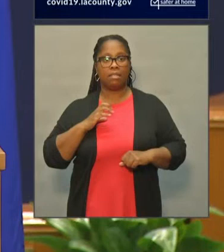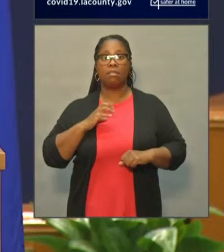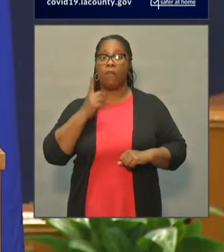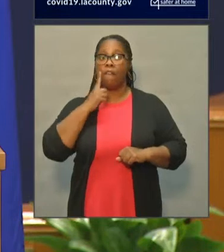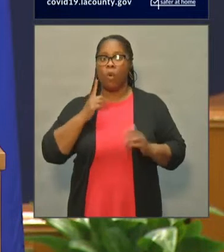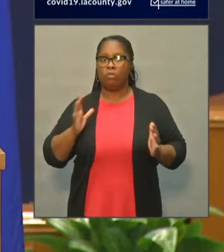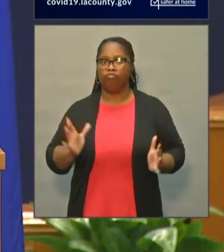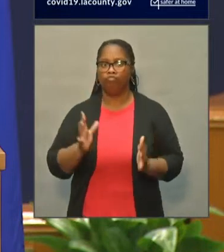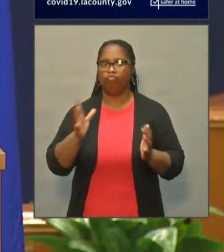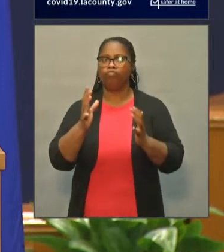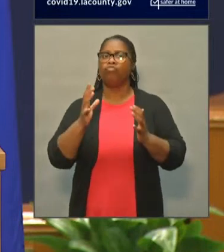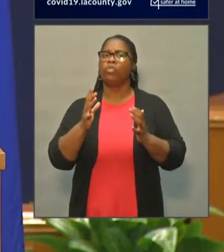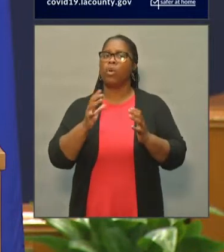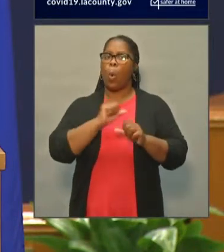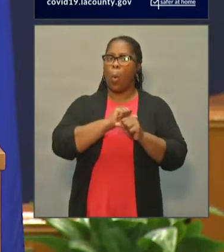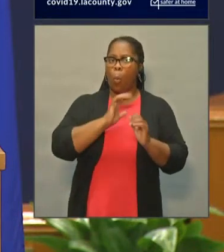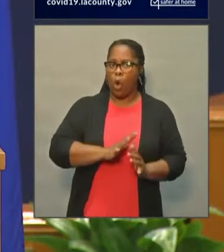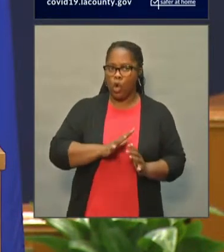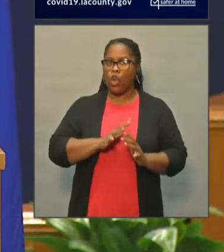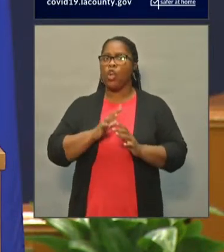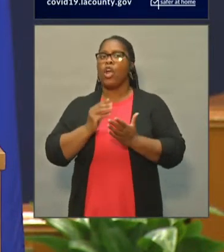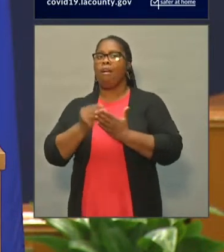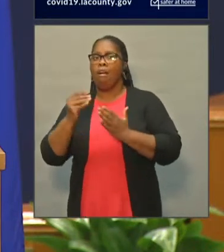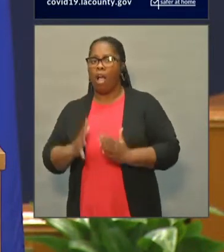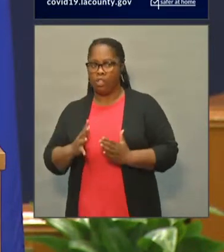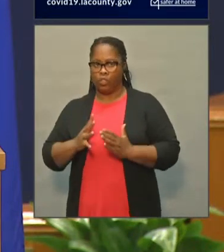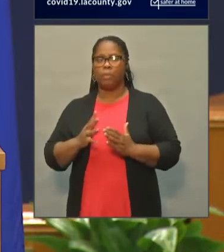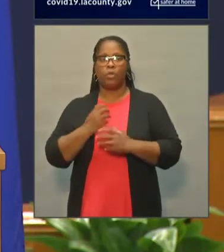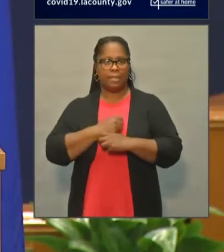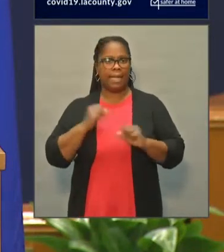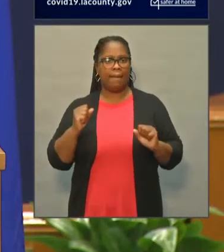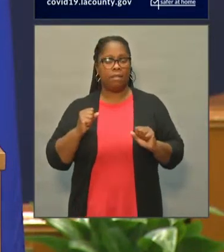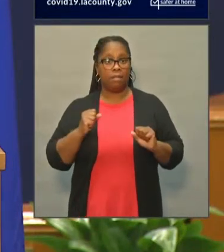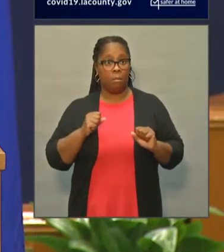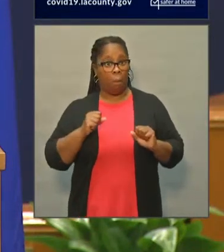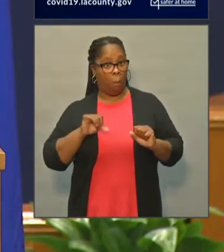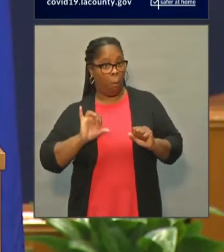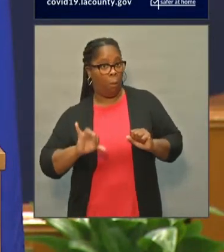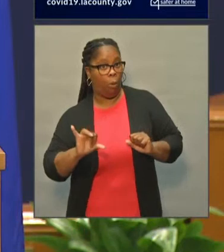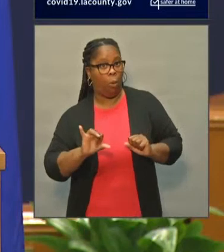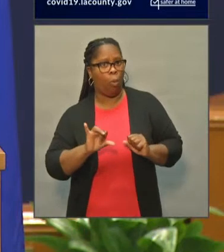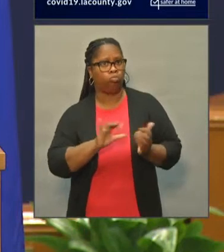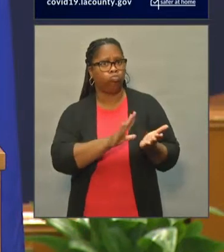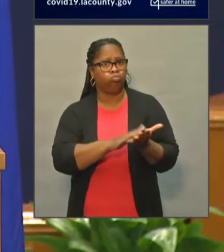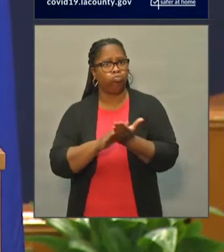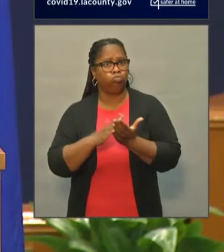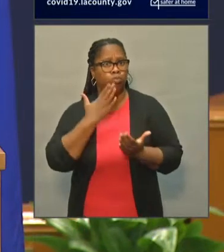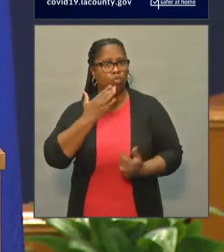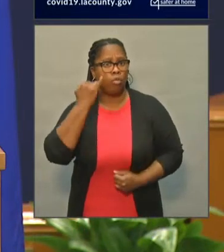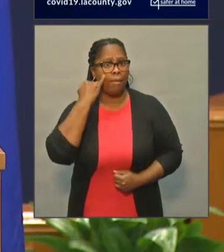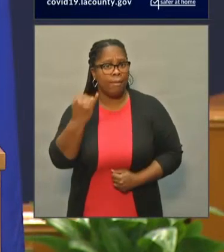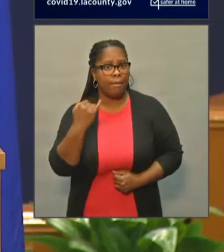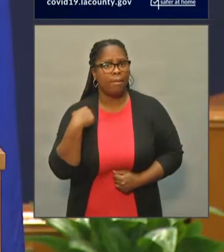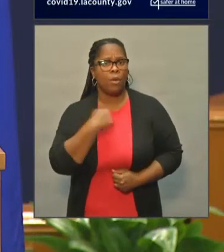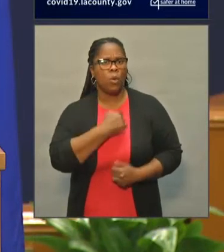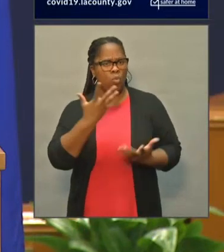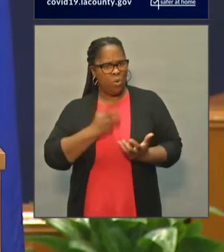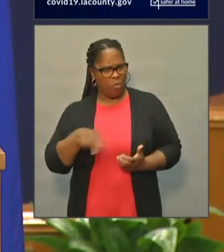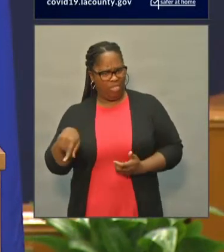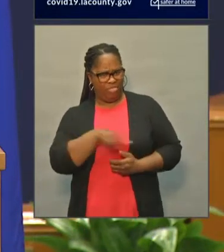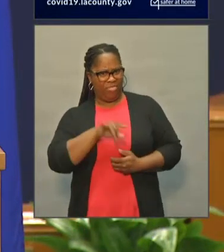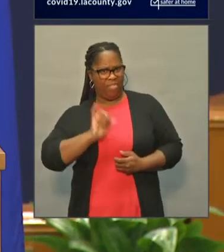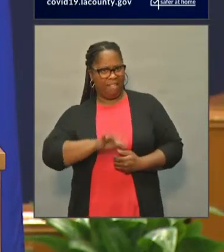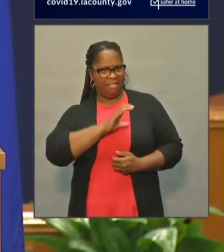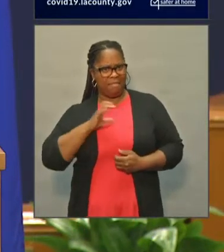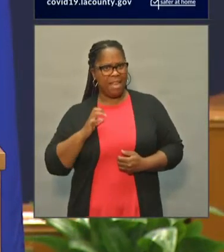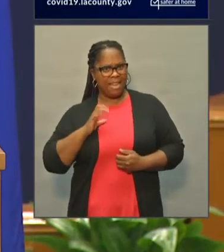safety. We applaud these efforts and want such partnerships to serve as an example of what can be done to ensure